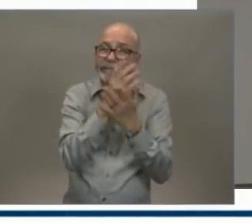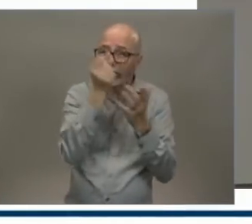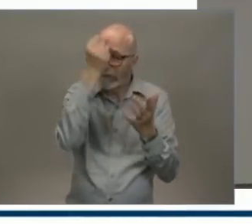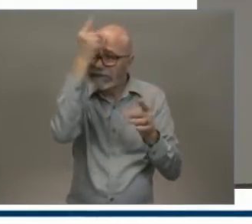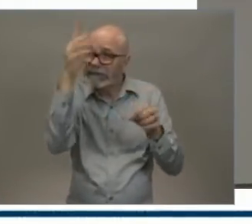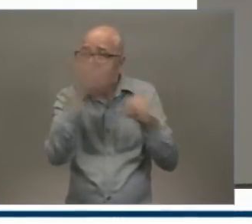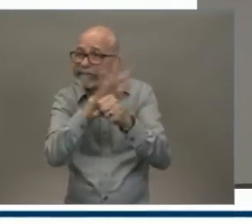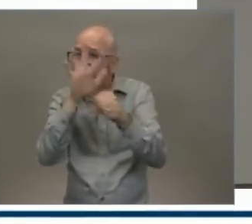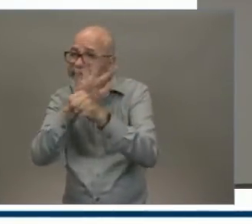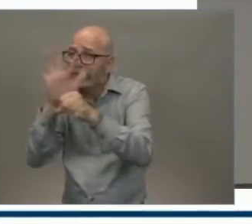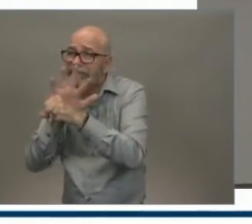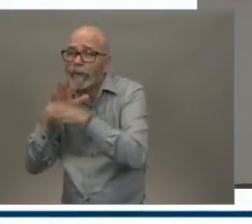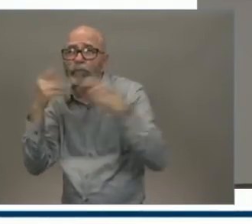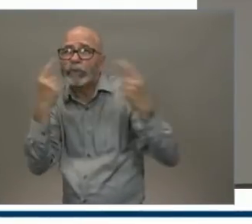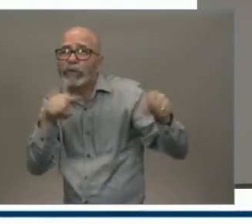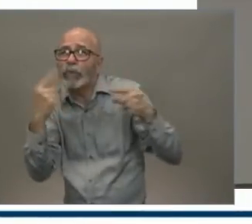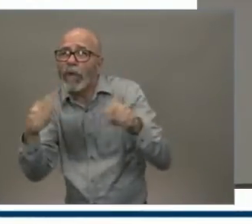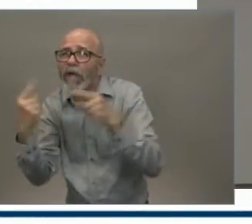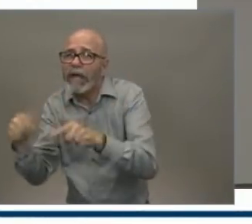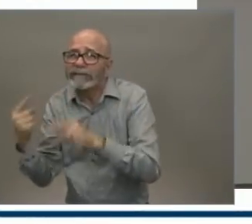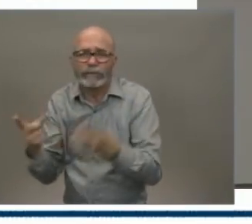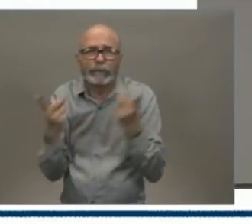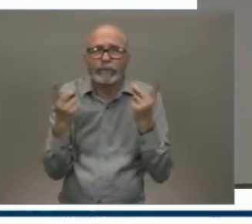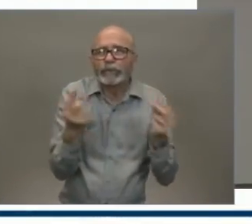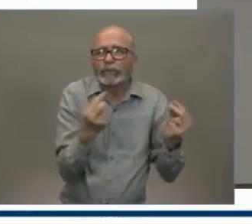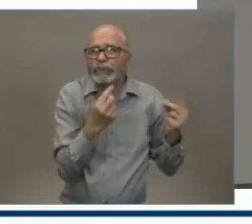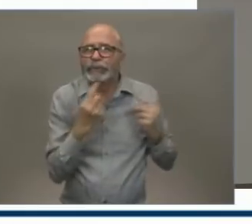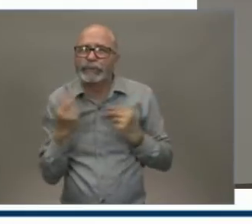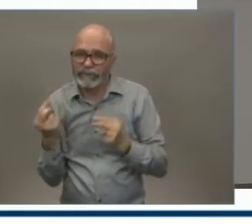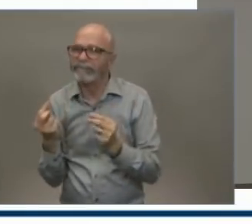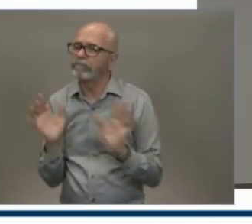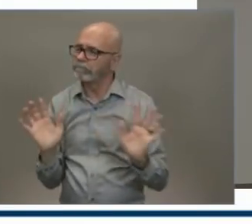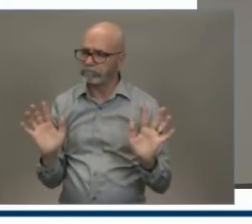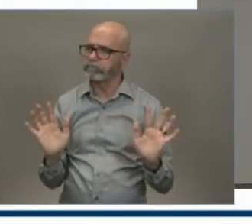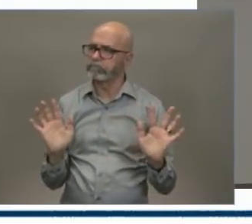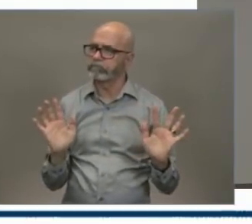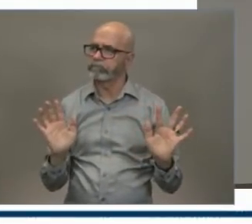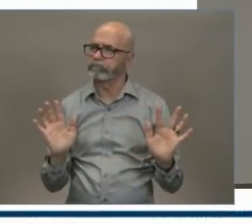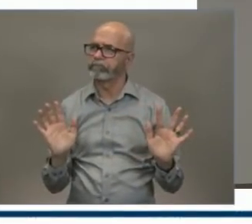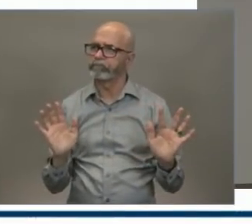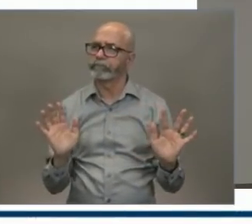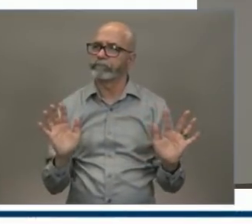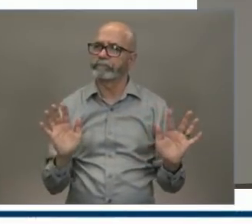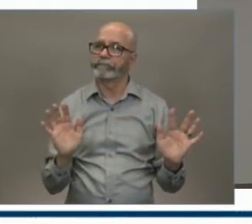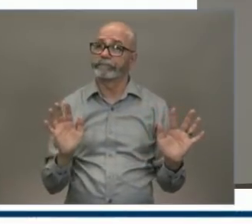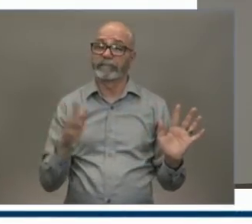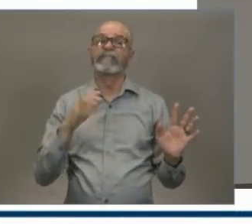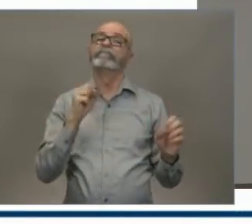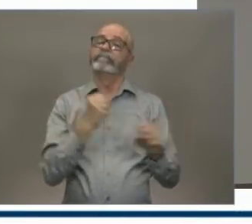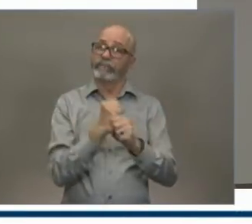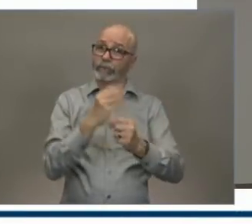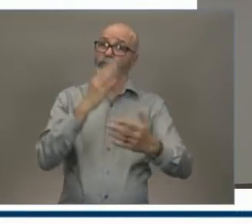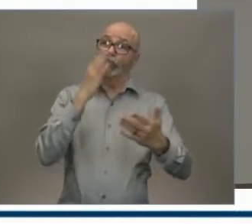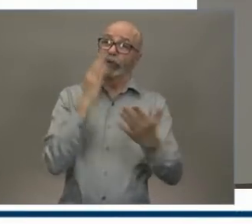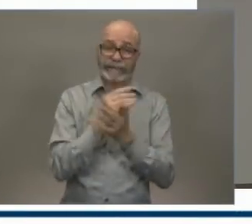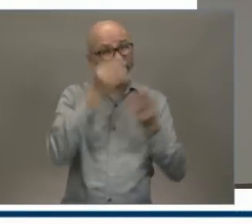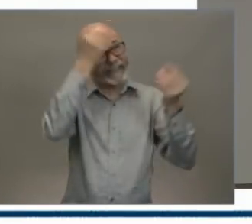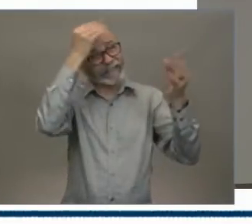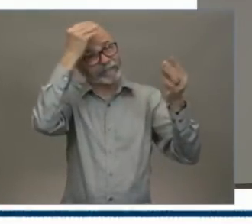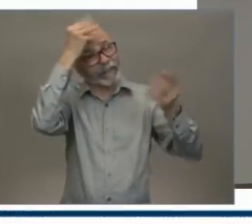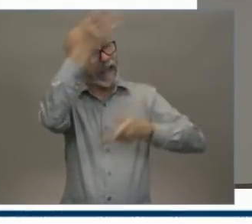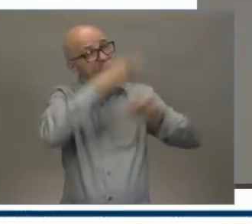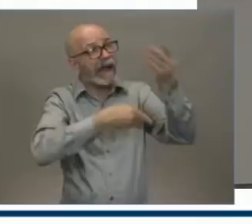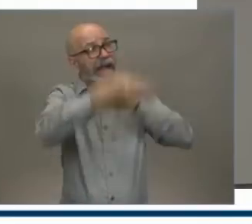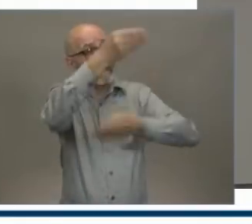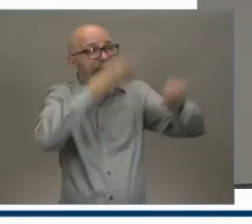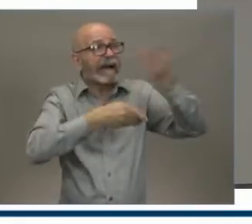is doing under their mandate, and make sure that there's good flow of information and where we may